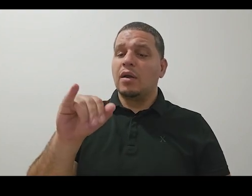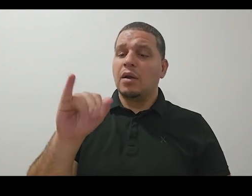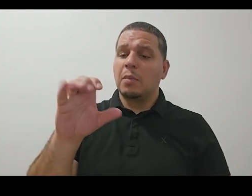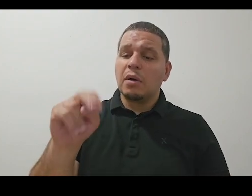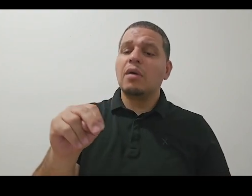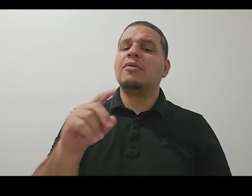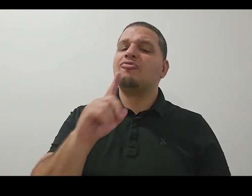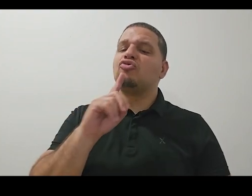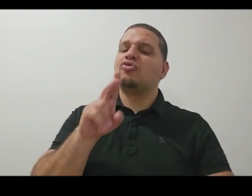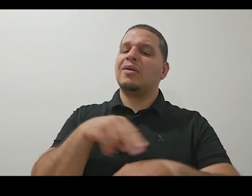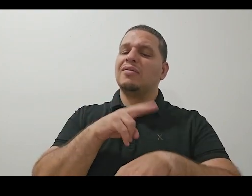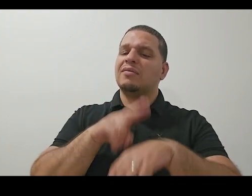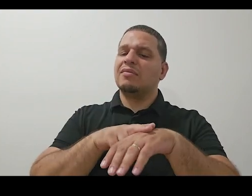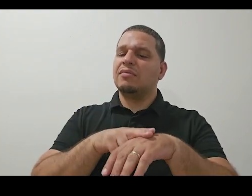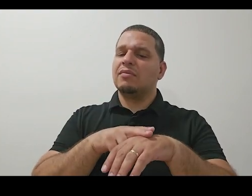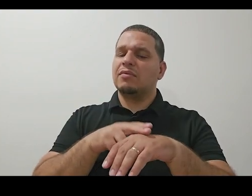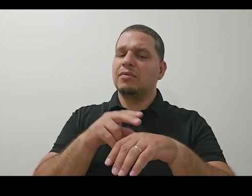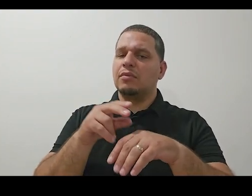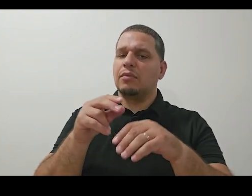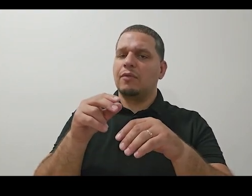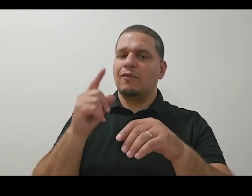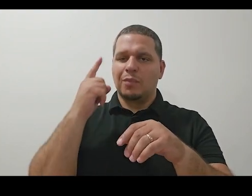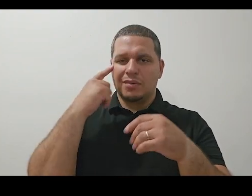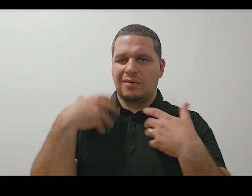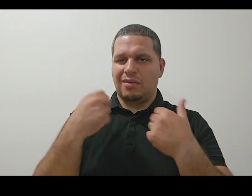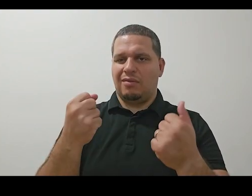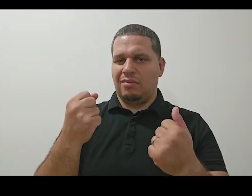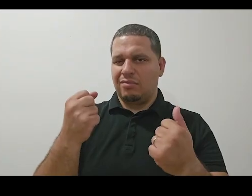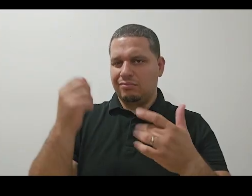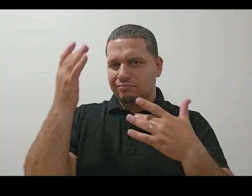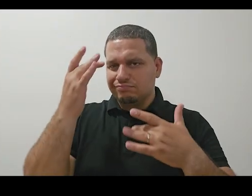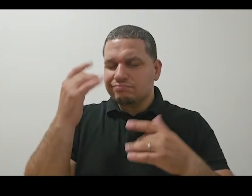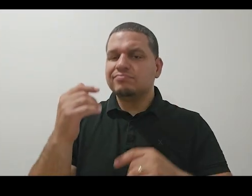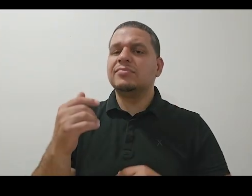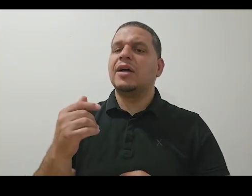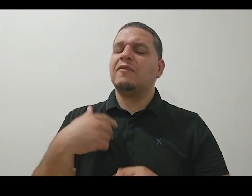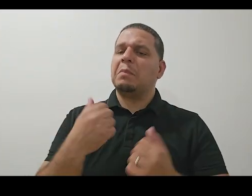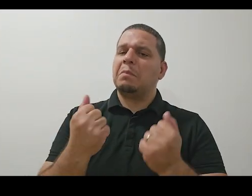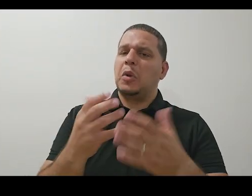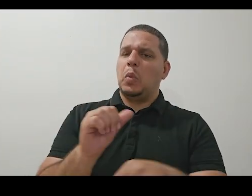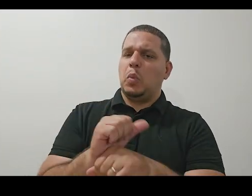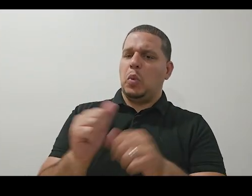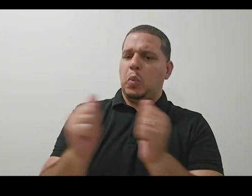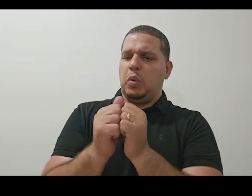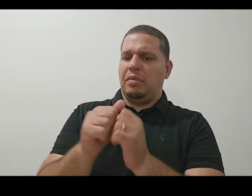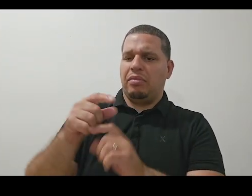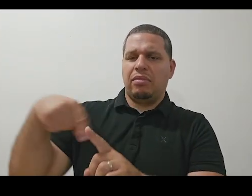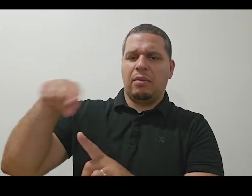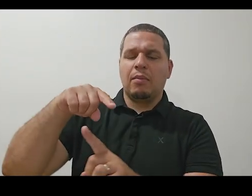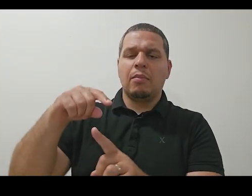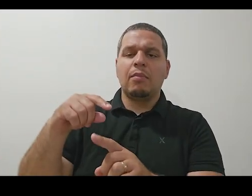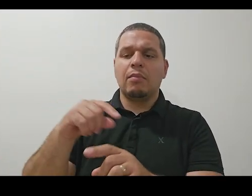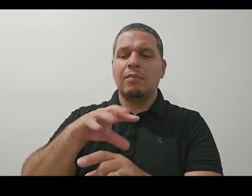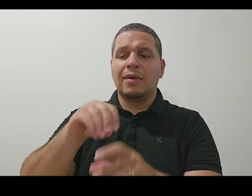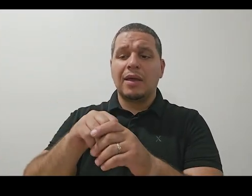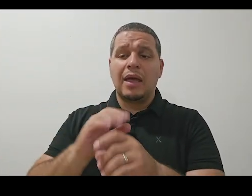is the National Alliance on Mental Illness. And I've done a bunch of work with them from In Our Own